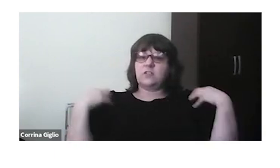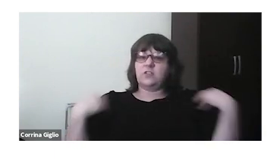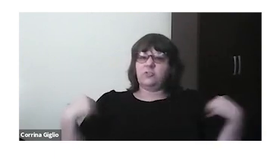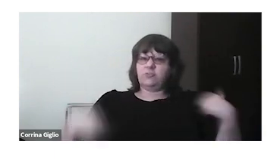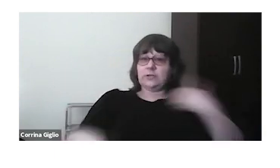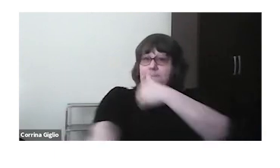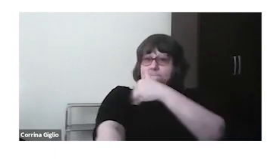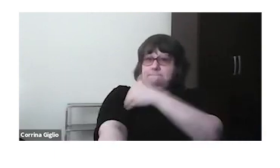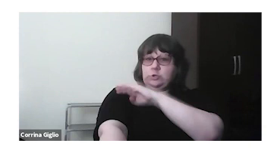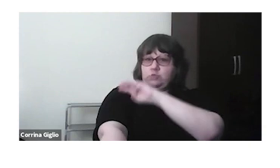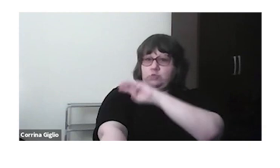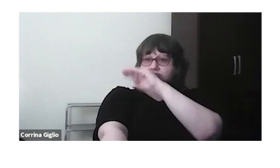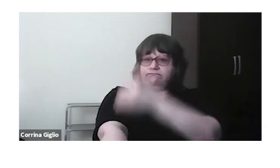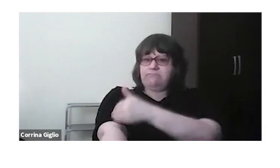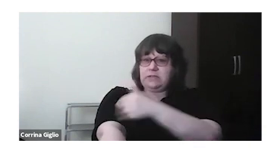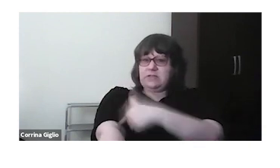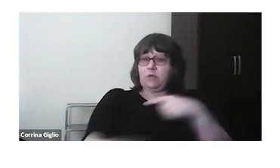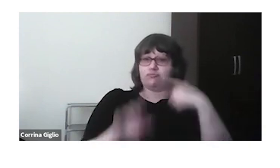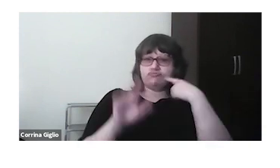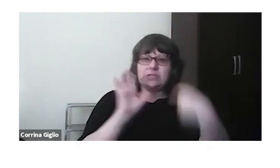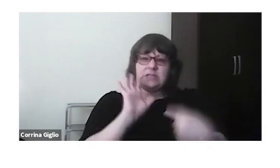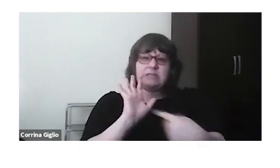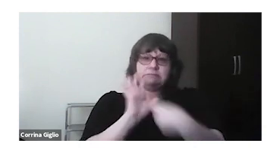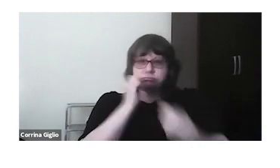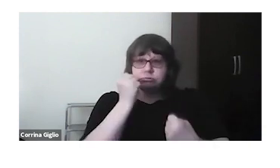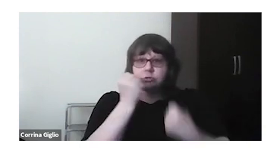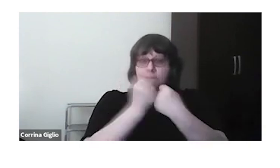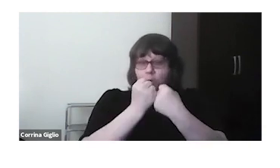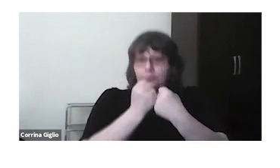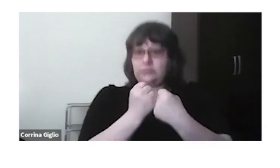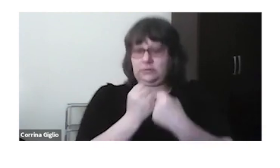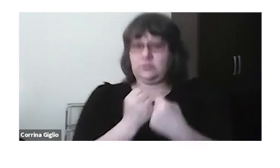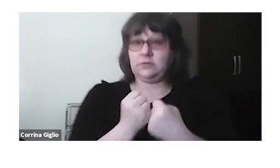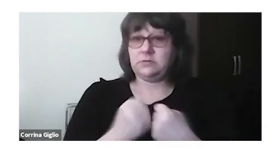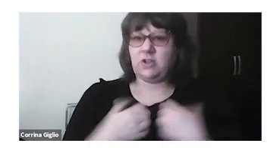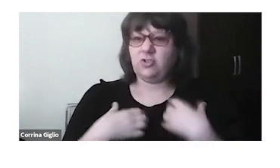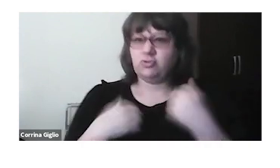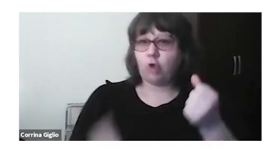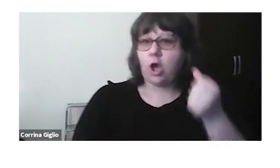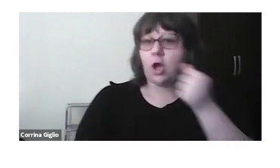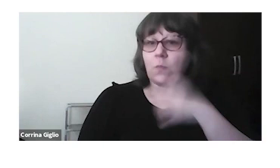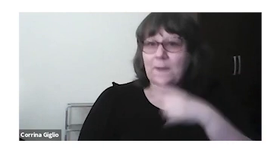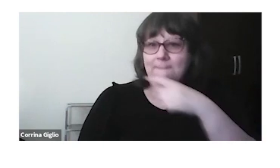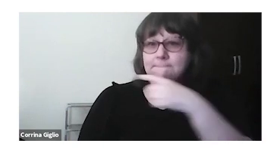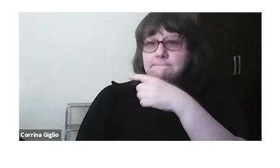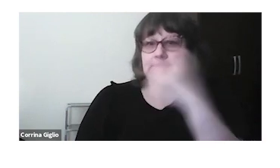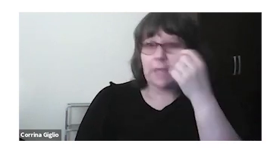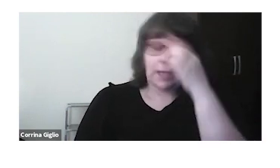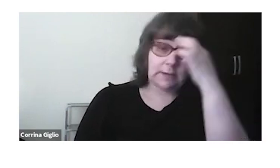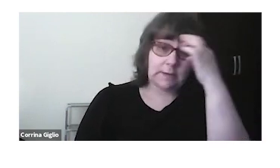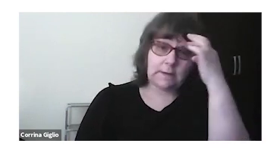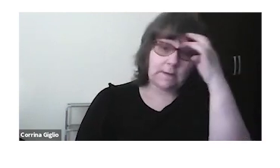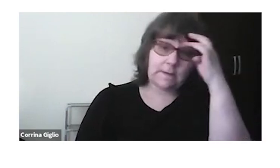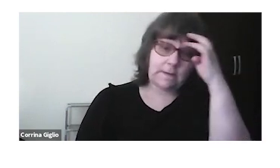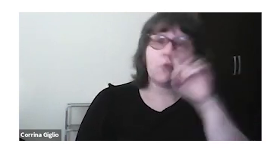which reifies the strong Black woman trope that we just spoke about. And I think that just to take it outside of